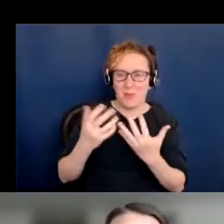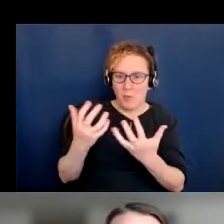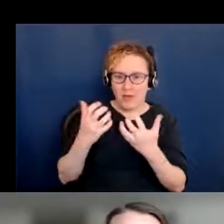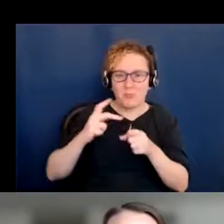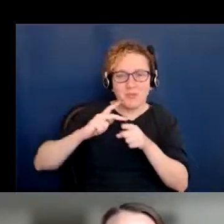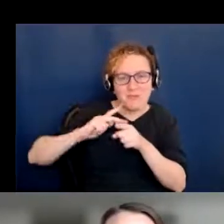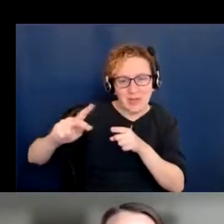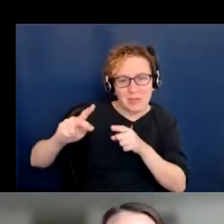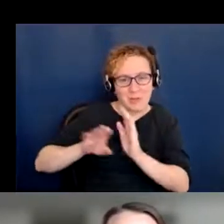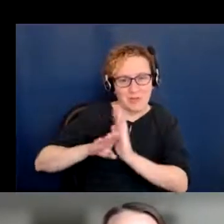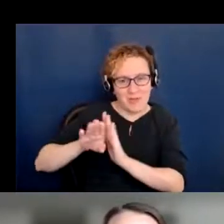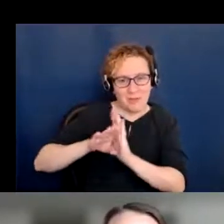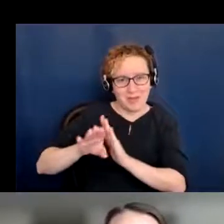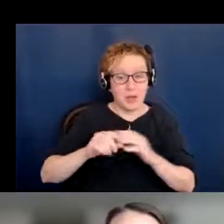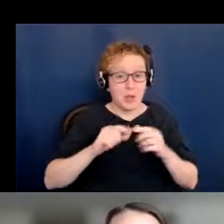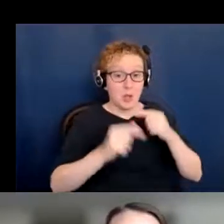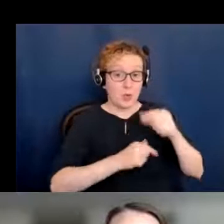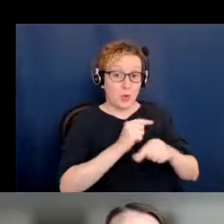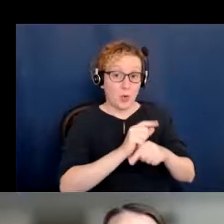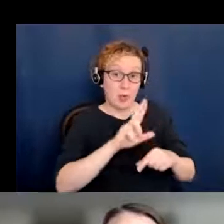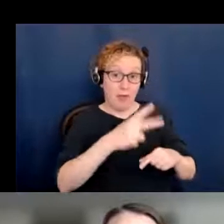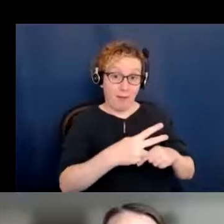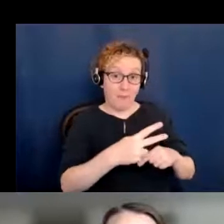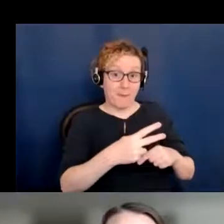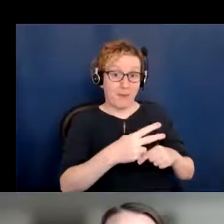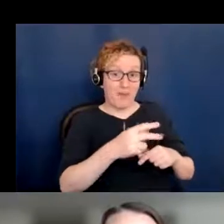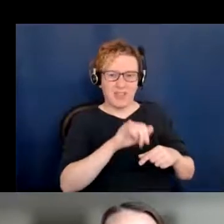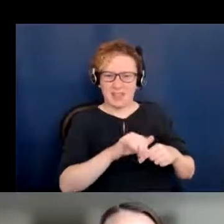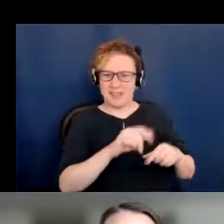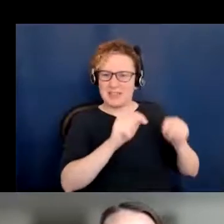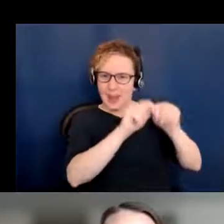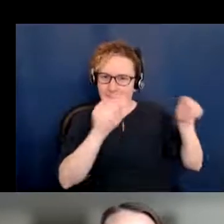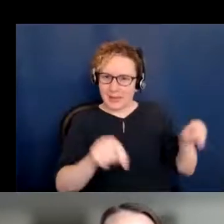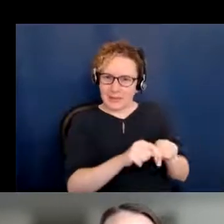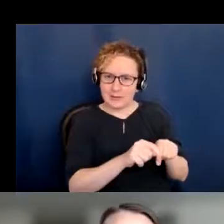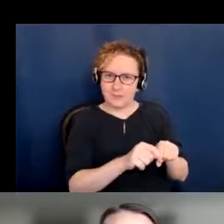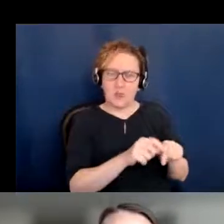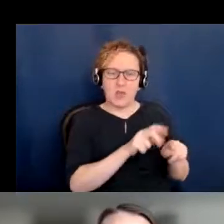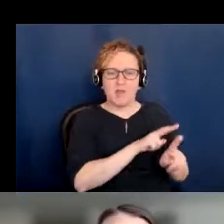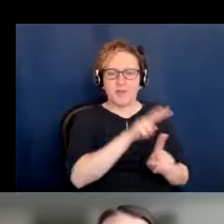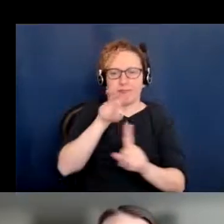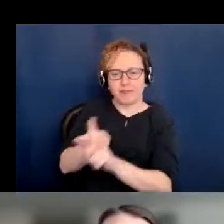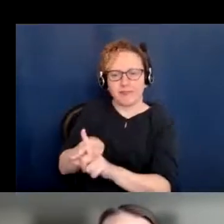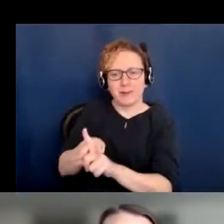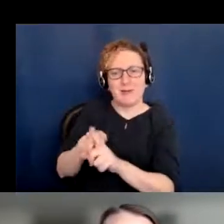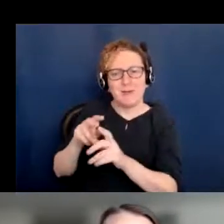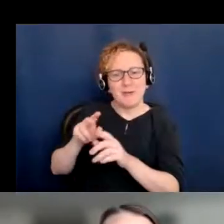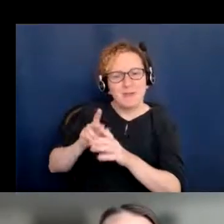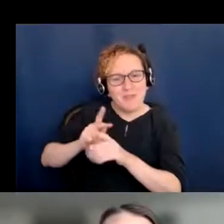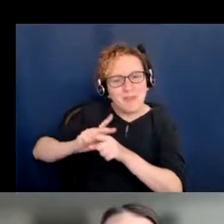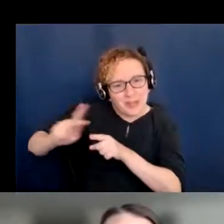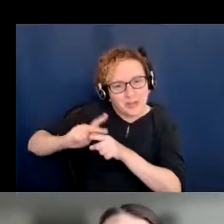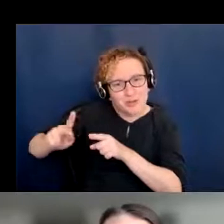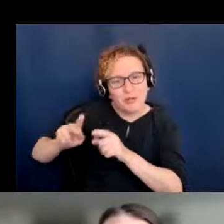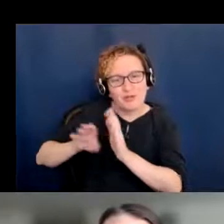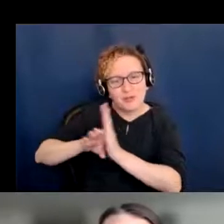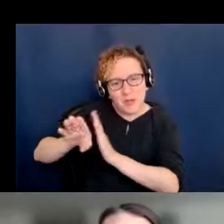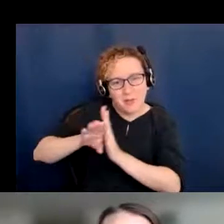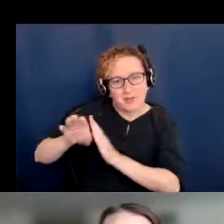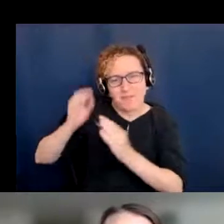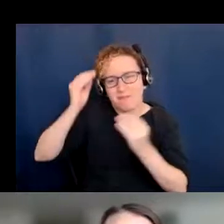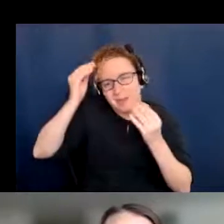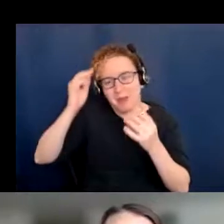base for that, but then put in workplace scenarios so that people could be thinking and reflecting on, how they show up at